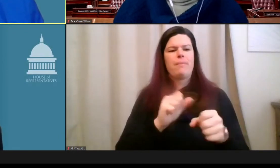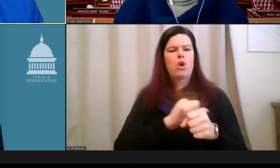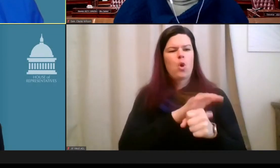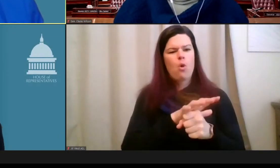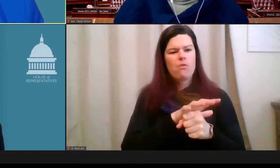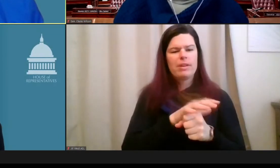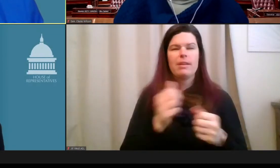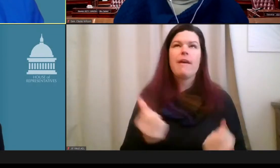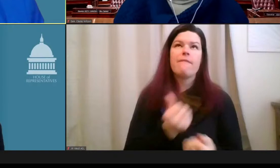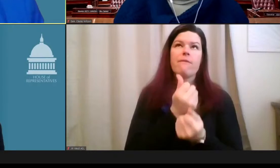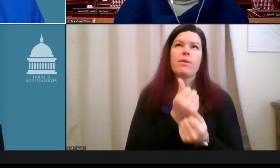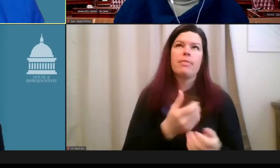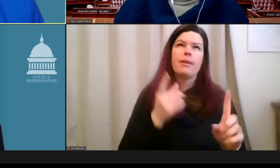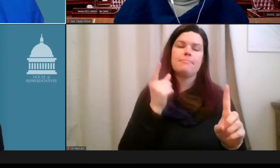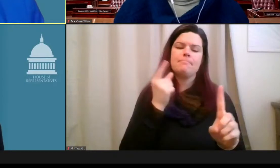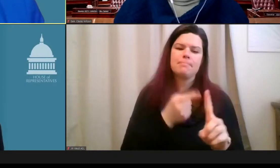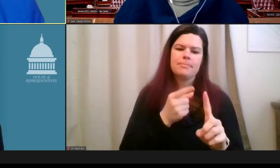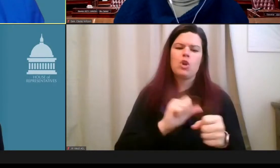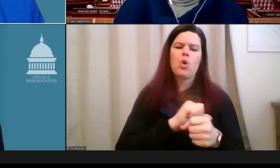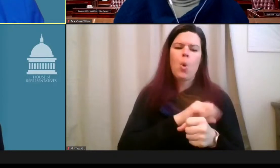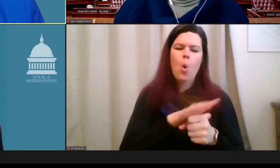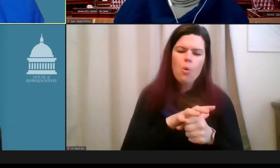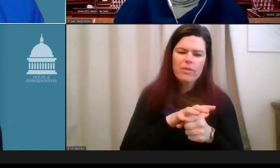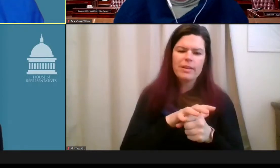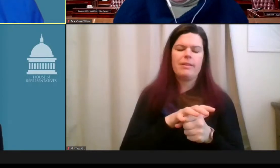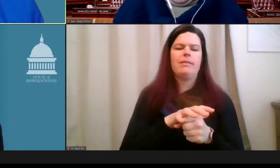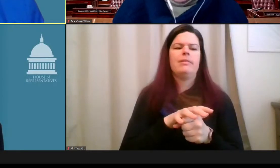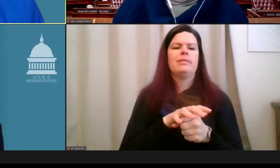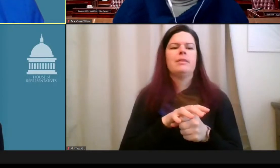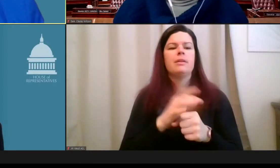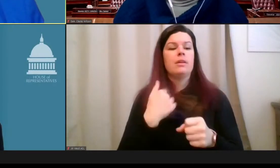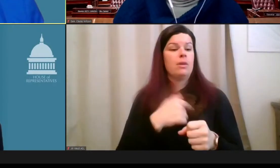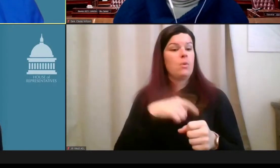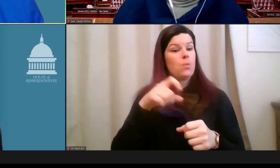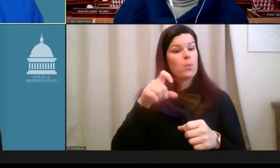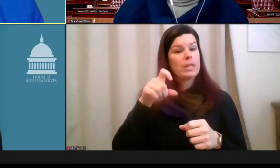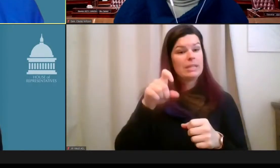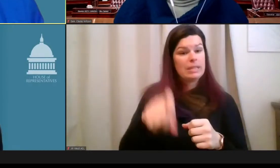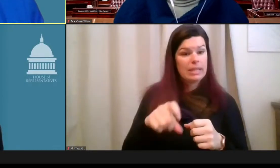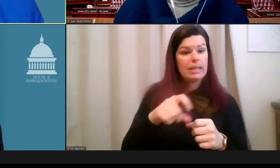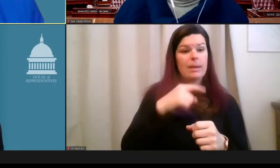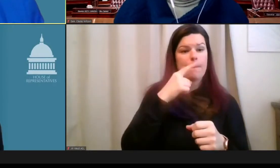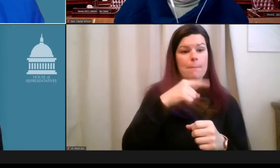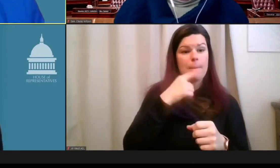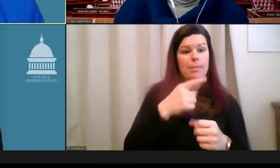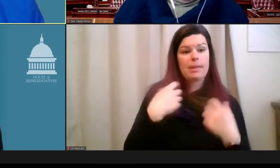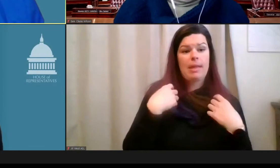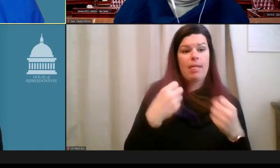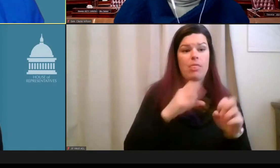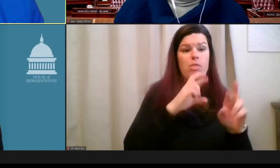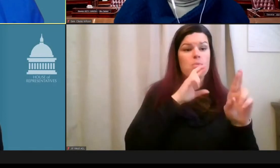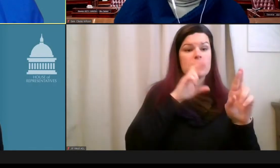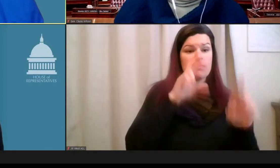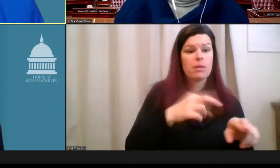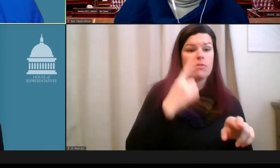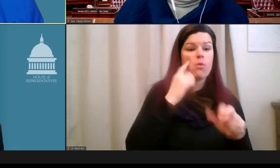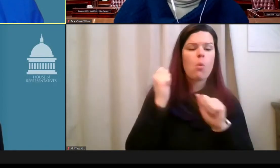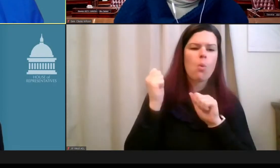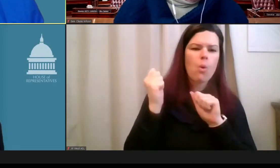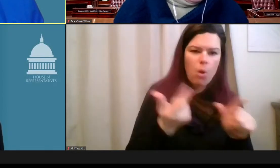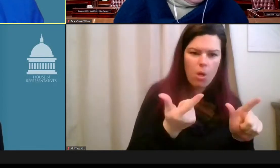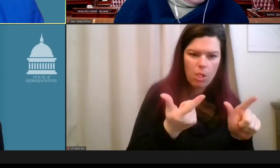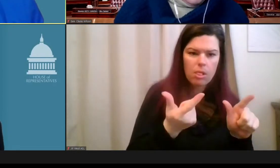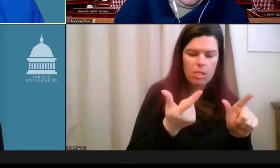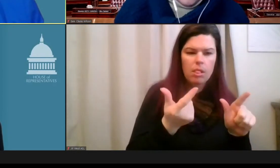COVID, COVID. We need to have a public health response that's inclusive. We need to have economic